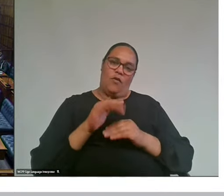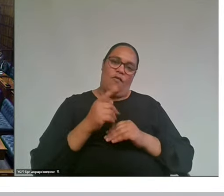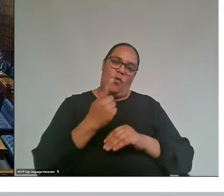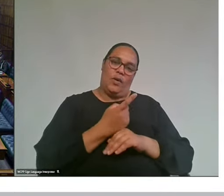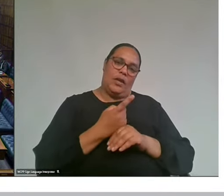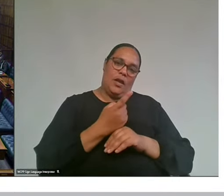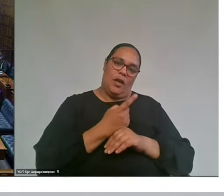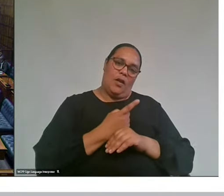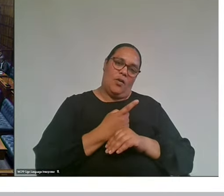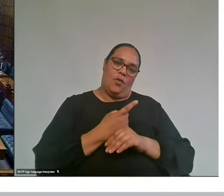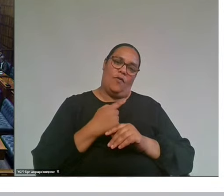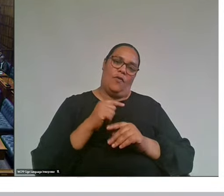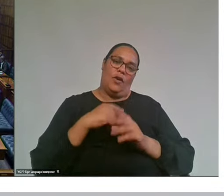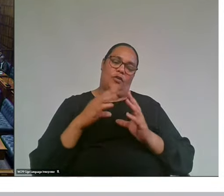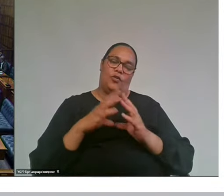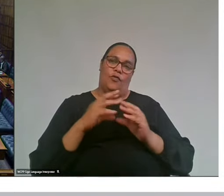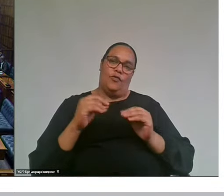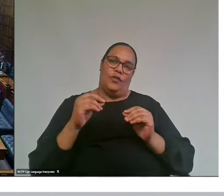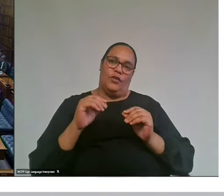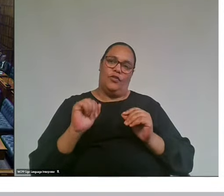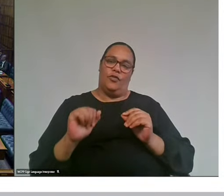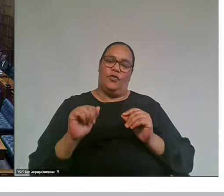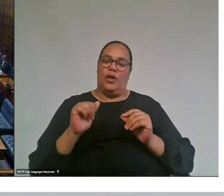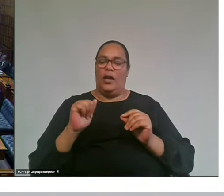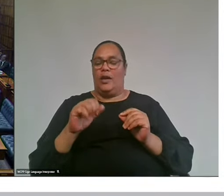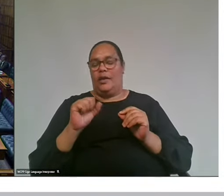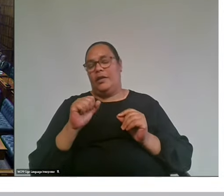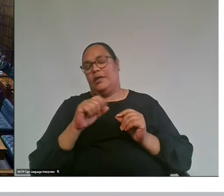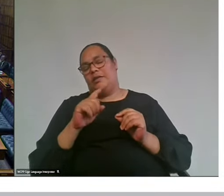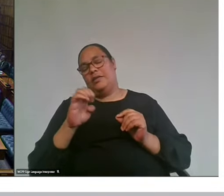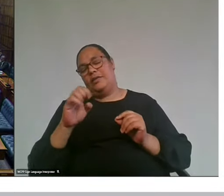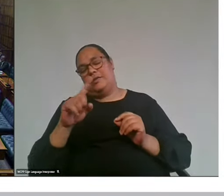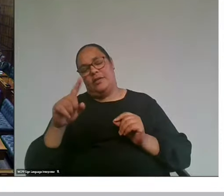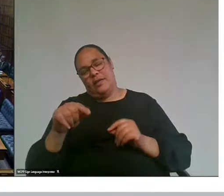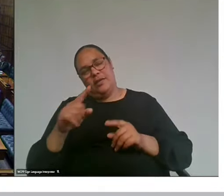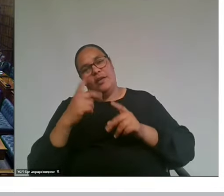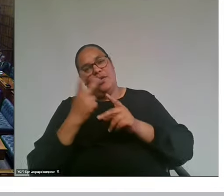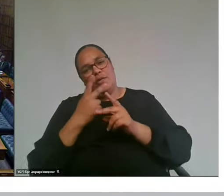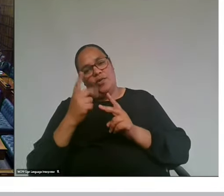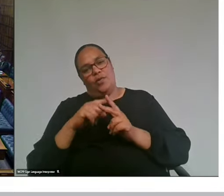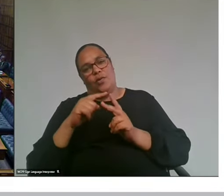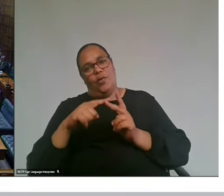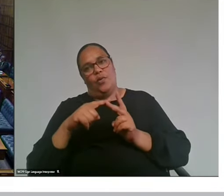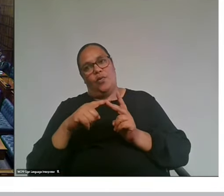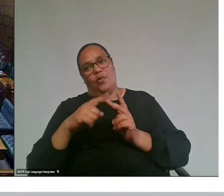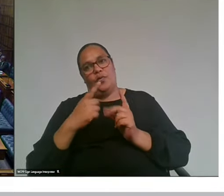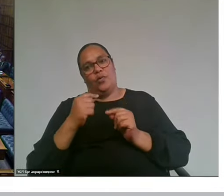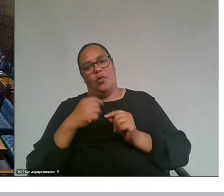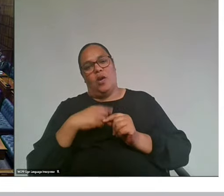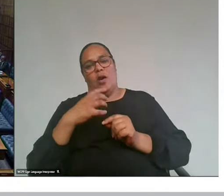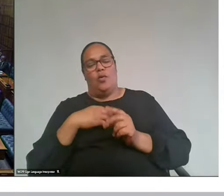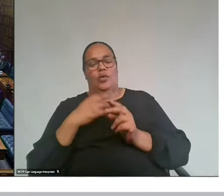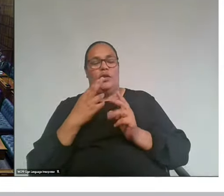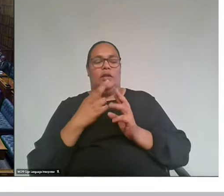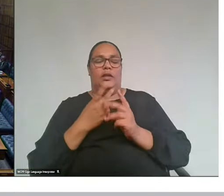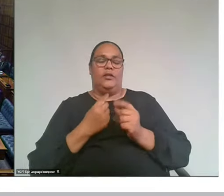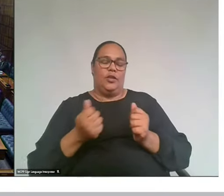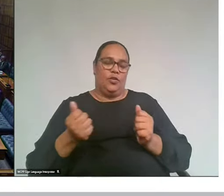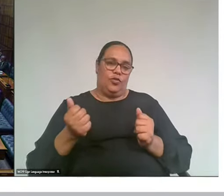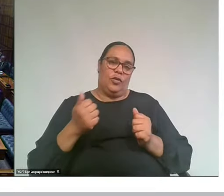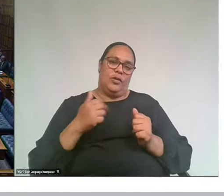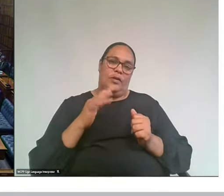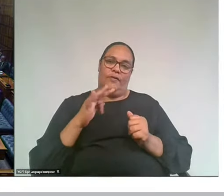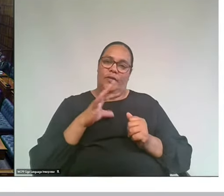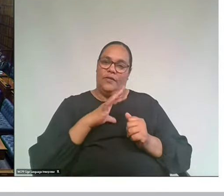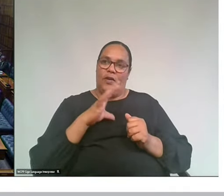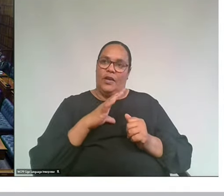hour um for us to conclude the asz um as well as to do our own resolutions would it be in